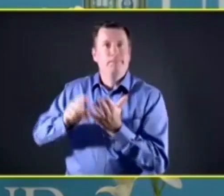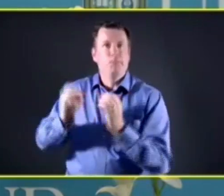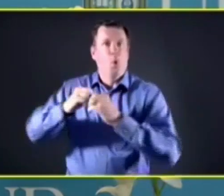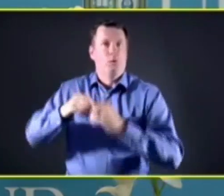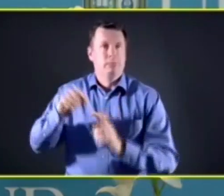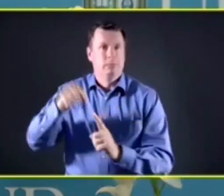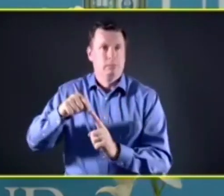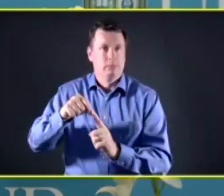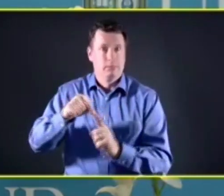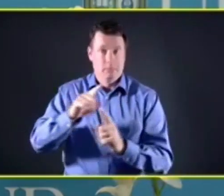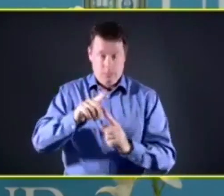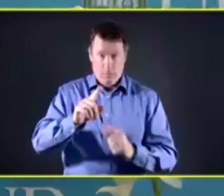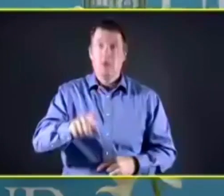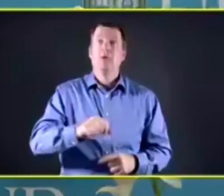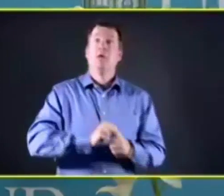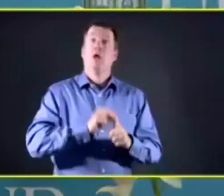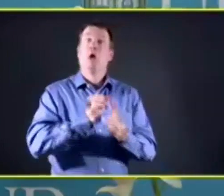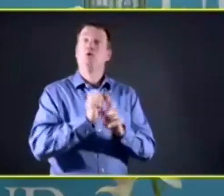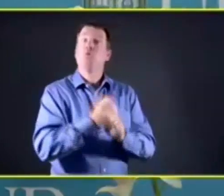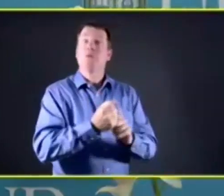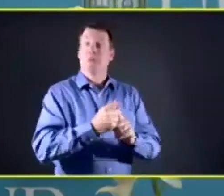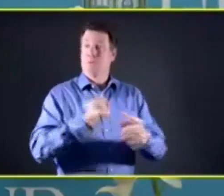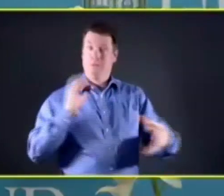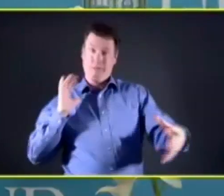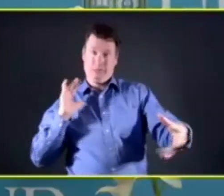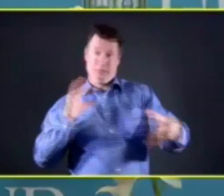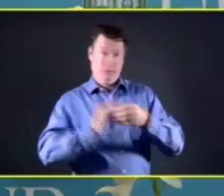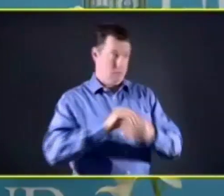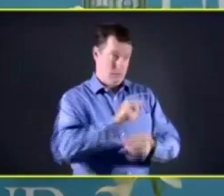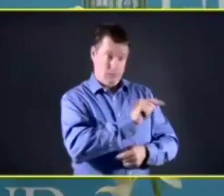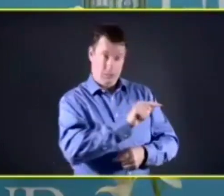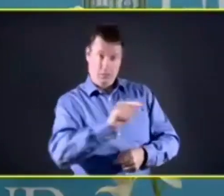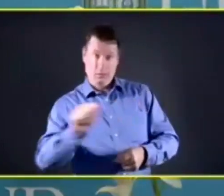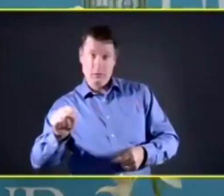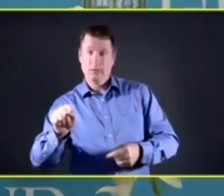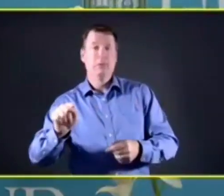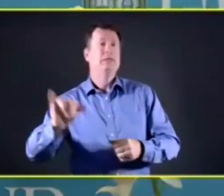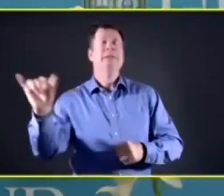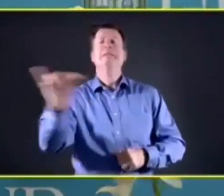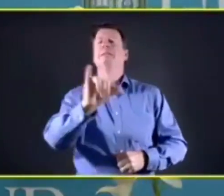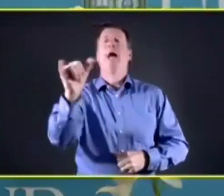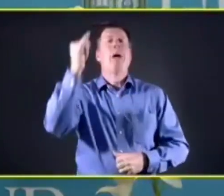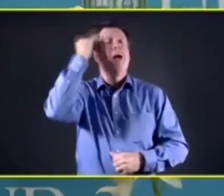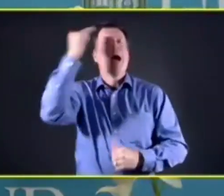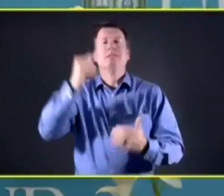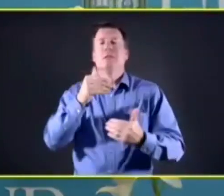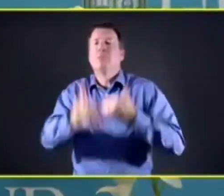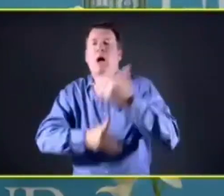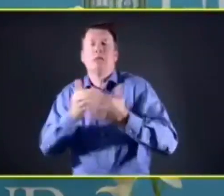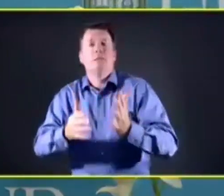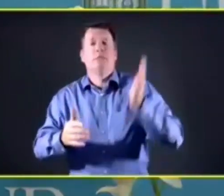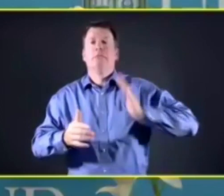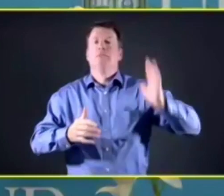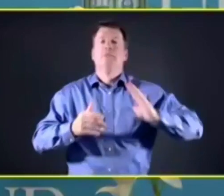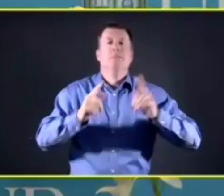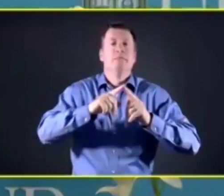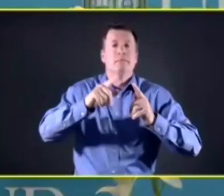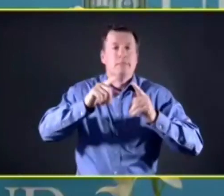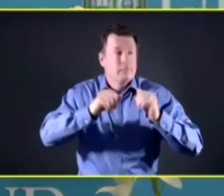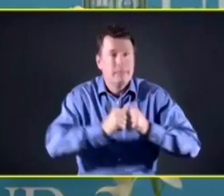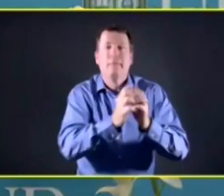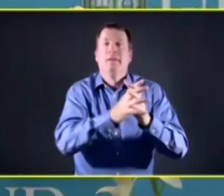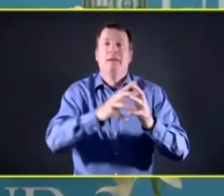your studies are only so good, and they're really observational, and somebody tries something and it may work or seem to